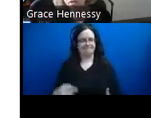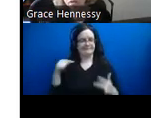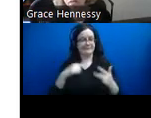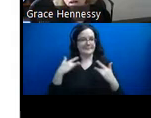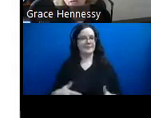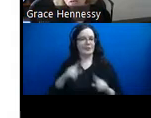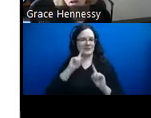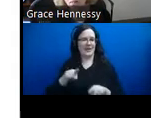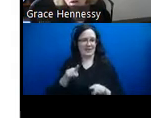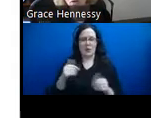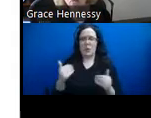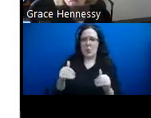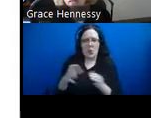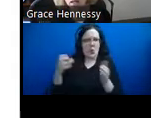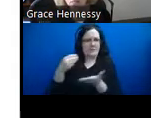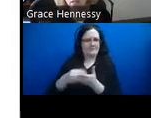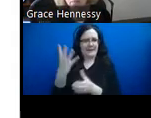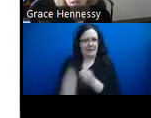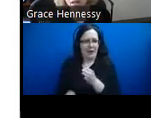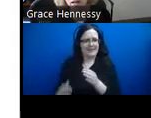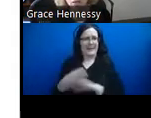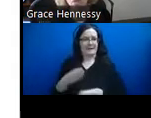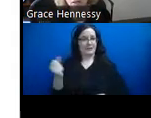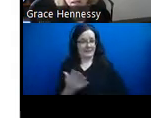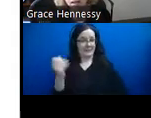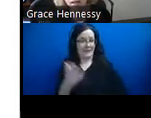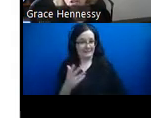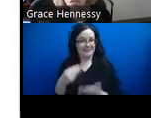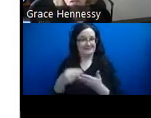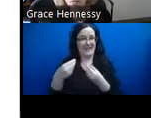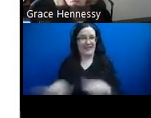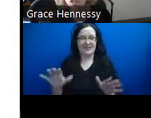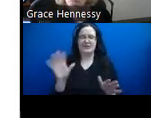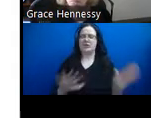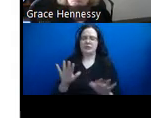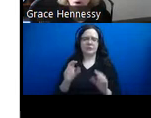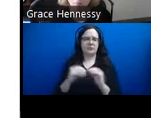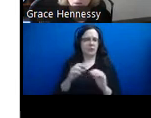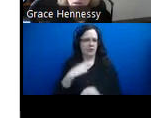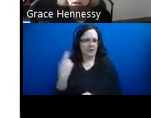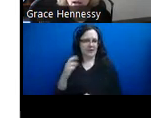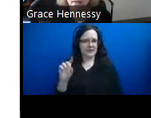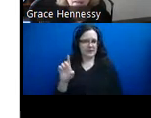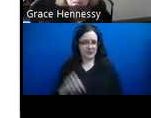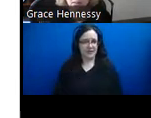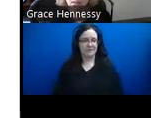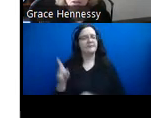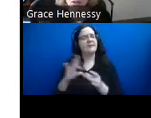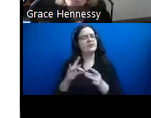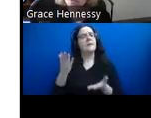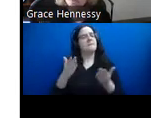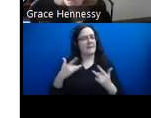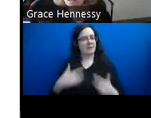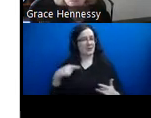financial losses after a bout of heavy gambling. He also said occasionally the depression may be primary, and the gambling is